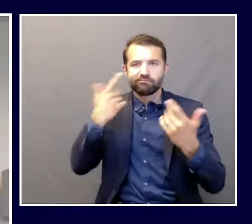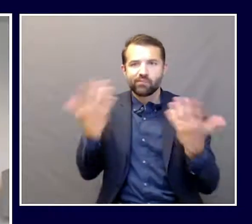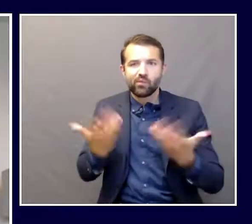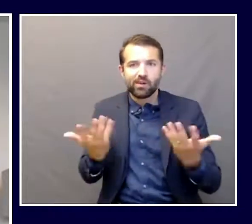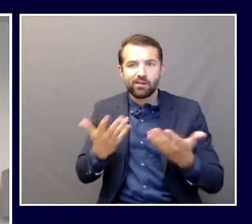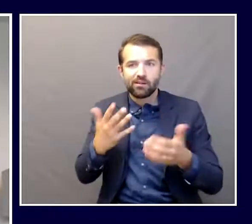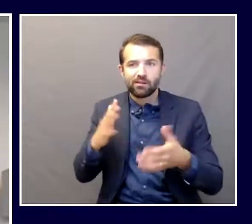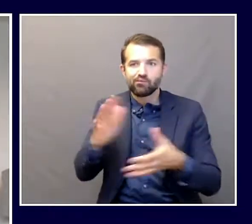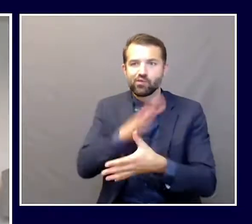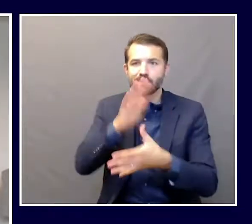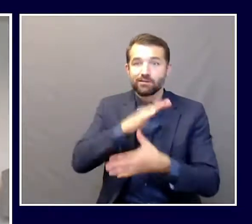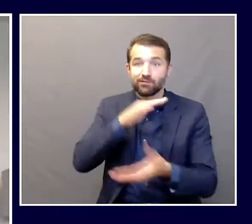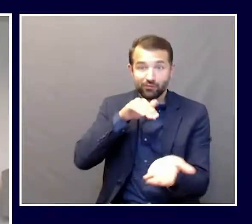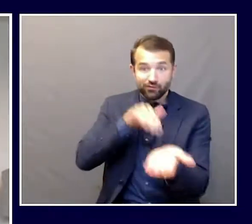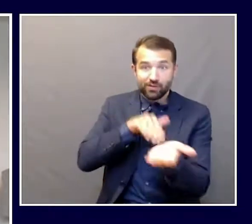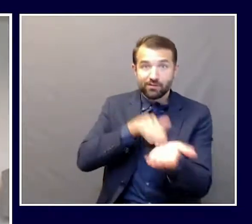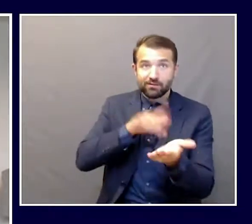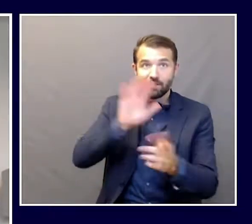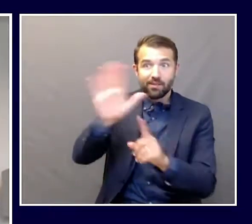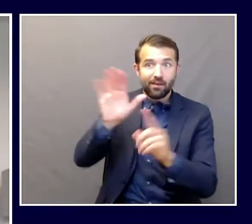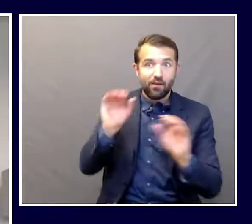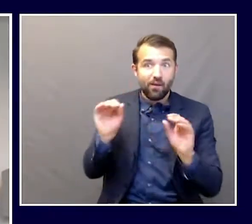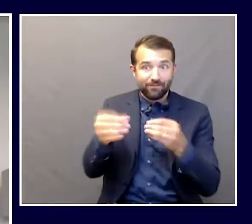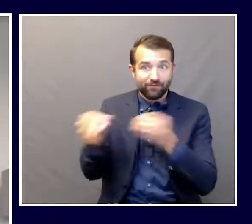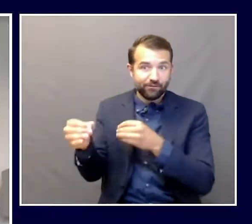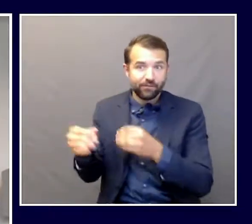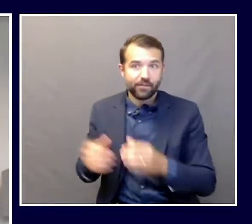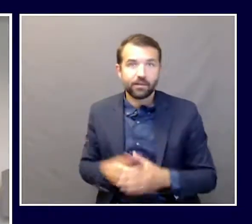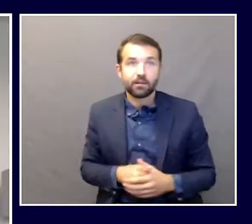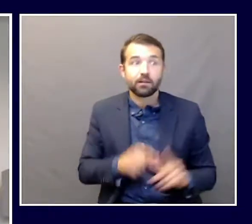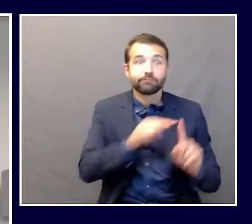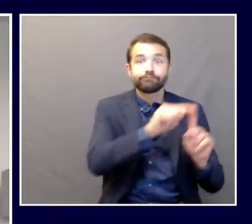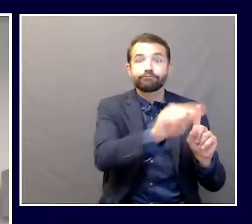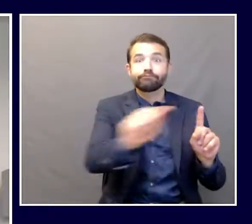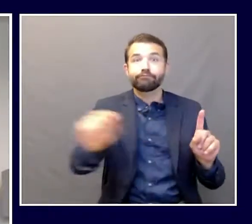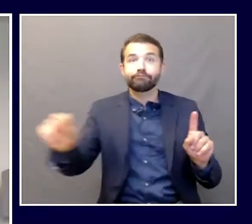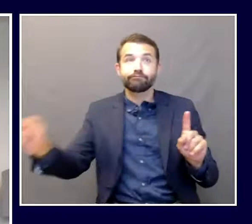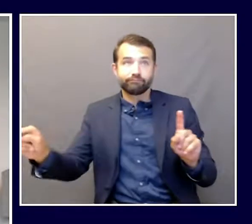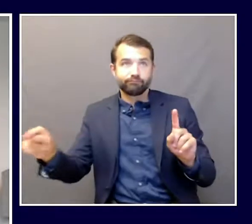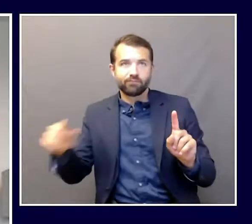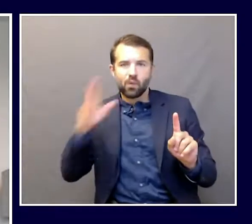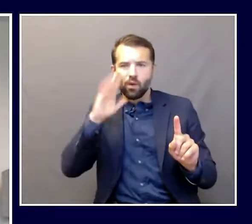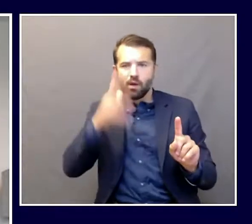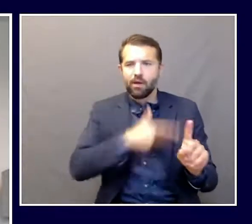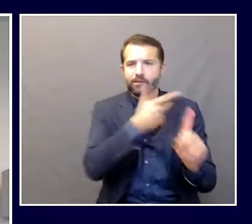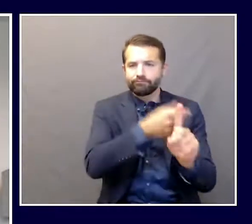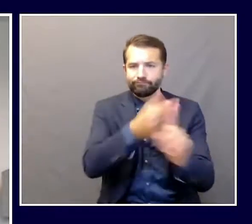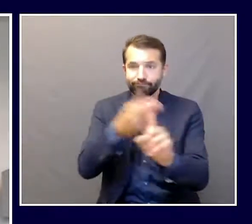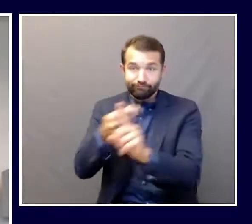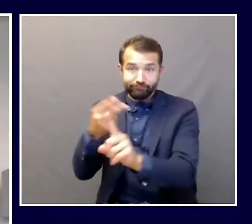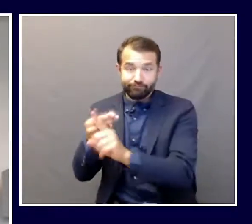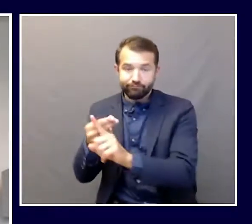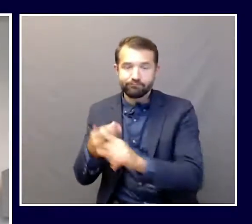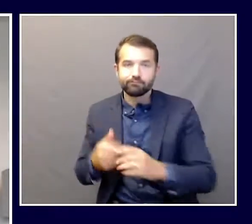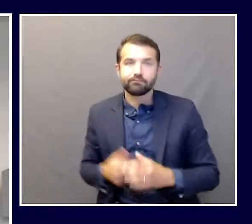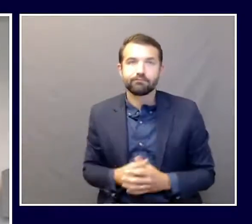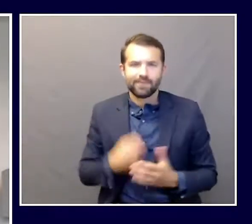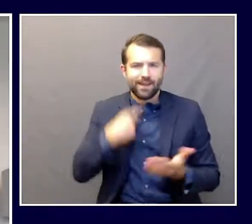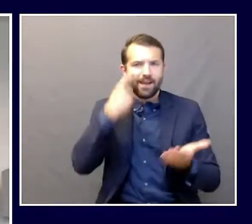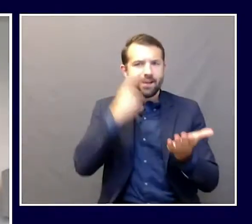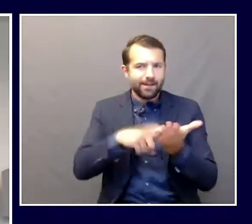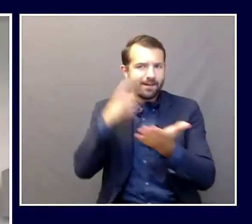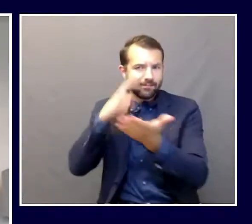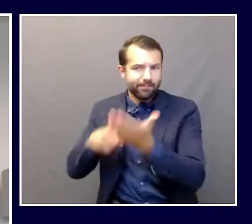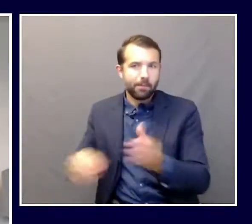starting to see that interest and that transition happen gradually across the state. One of the things that we've been doing there,